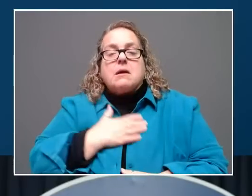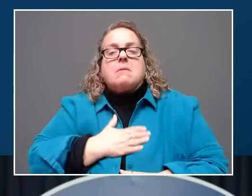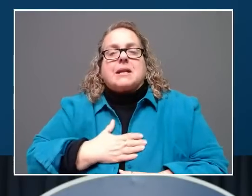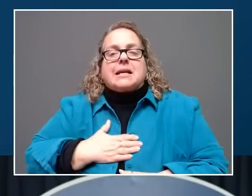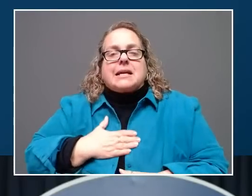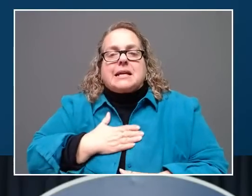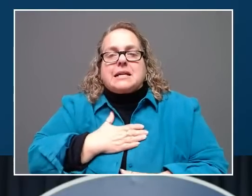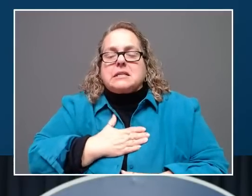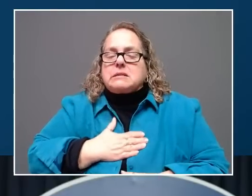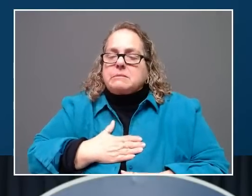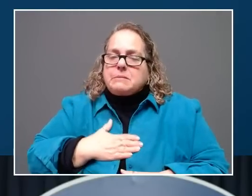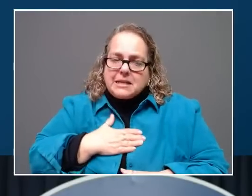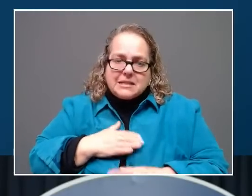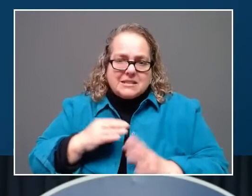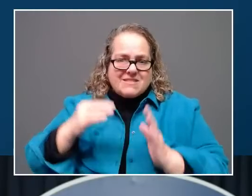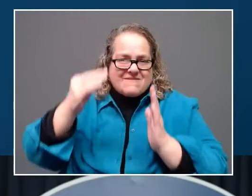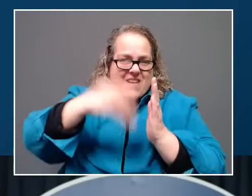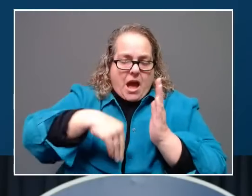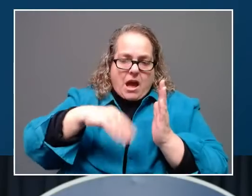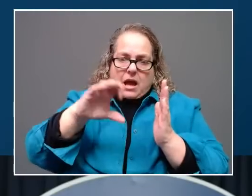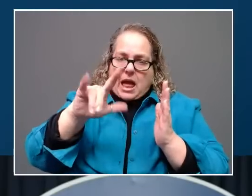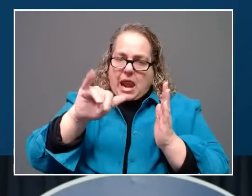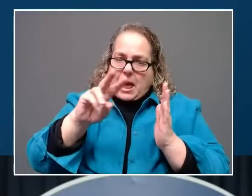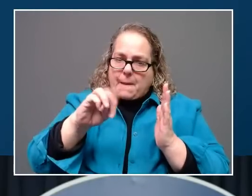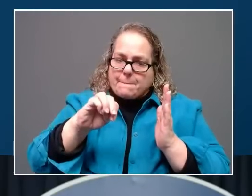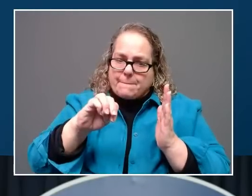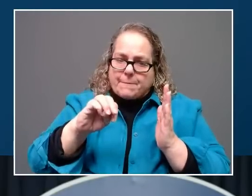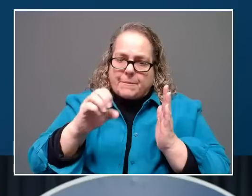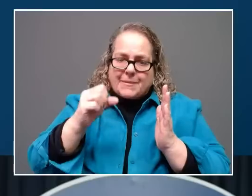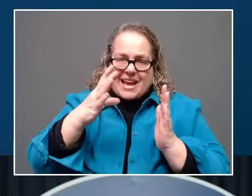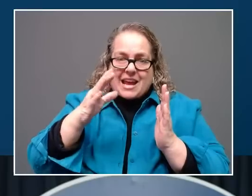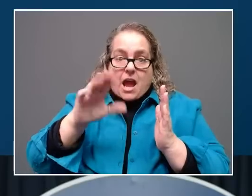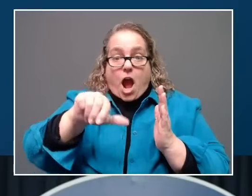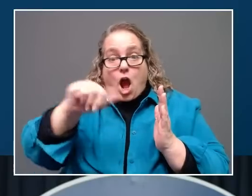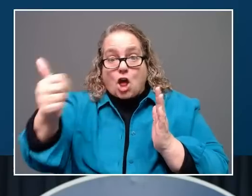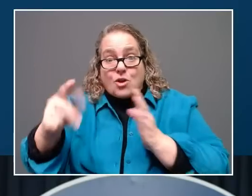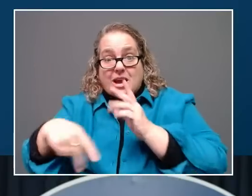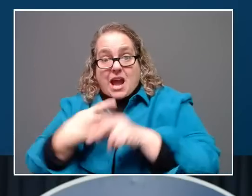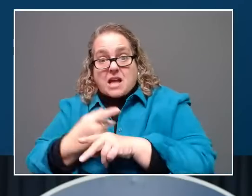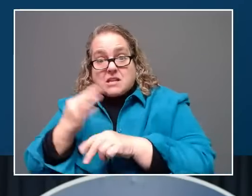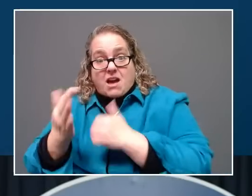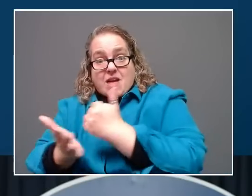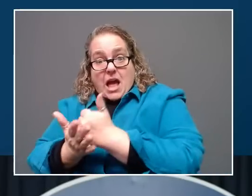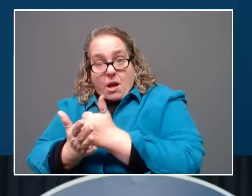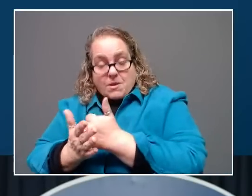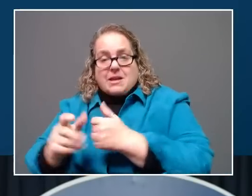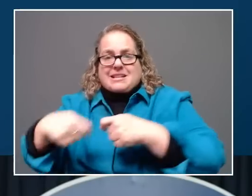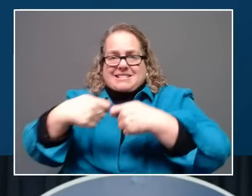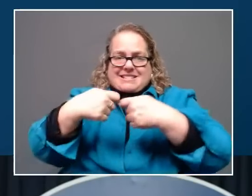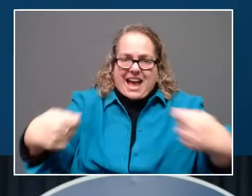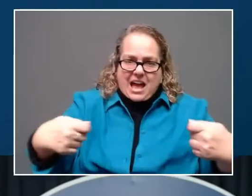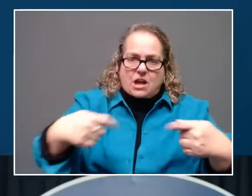claim. So many other forms of help are tied to you filing a claim. And you can also go to